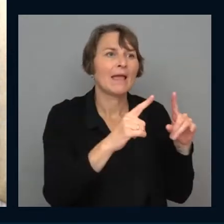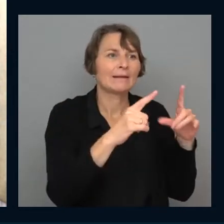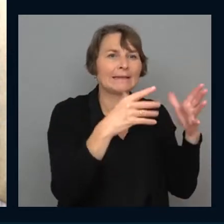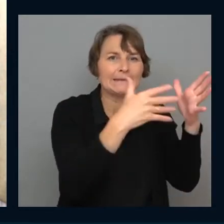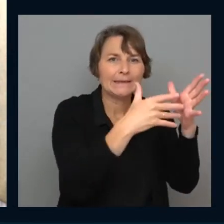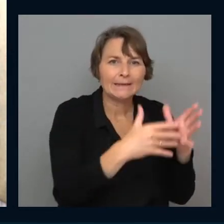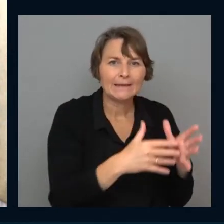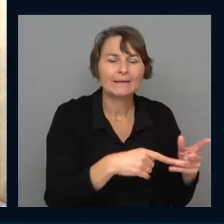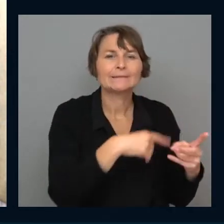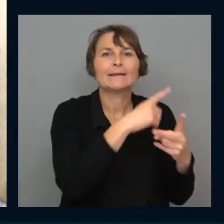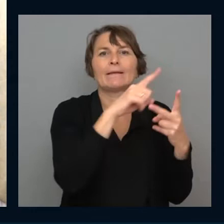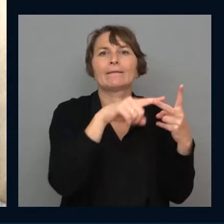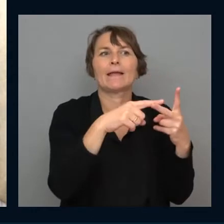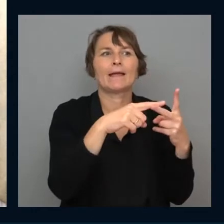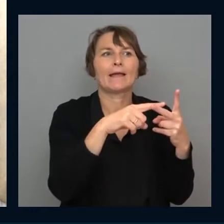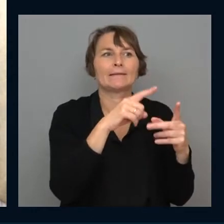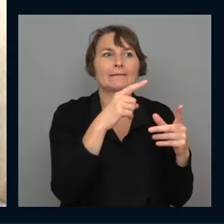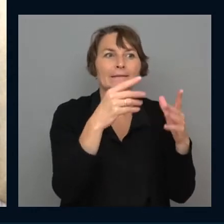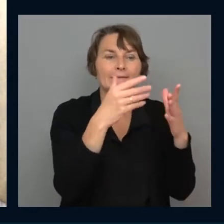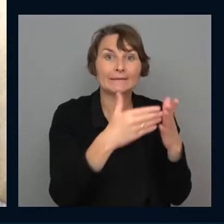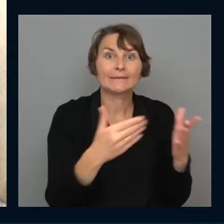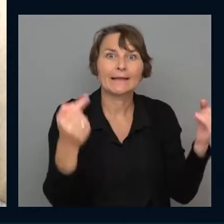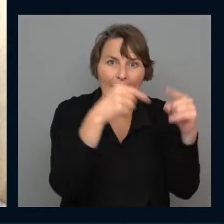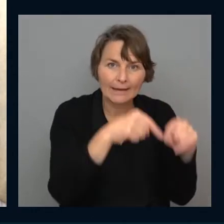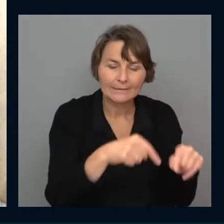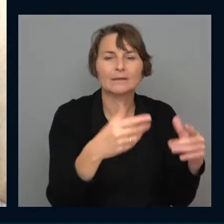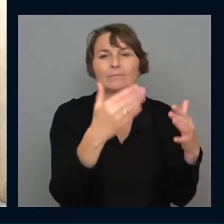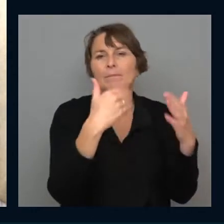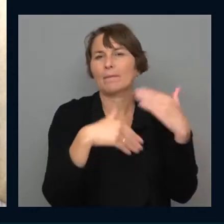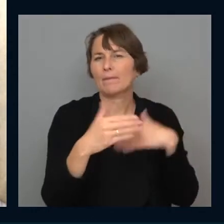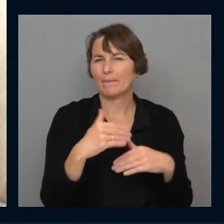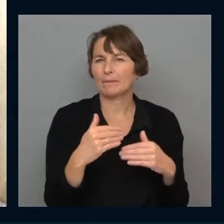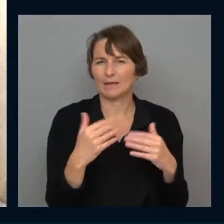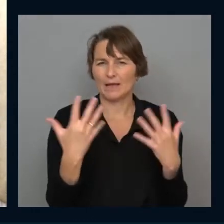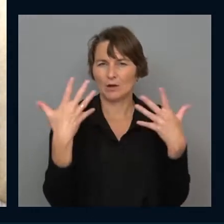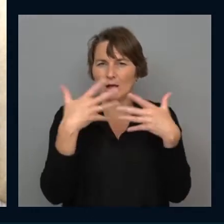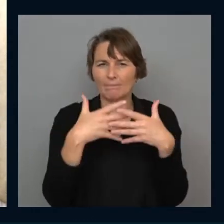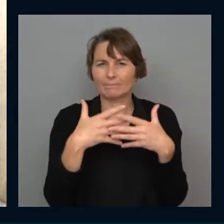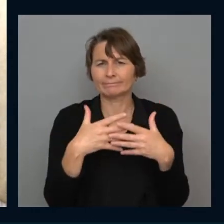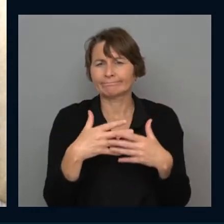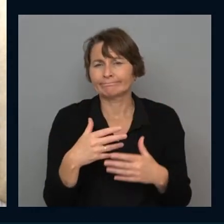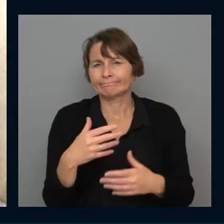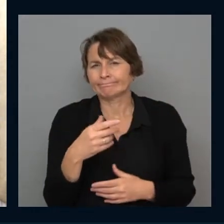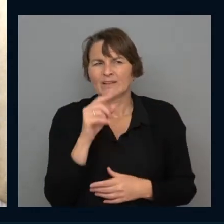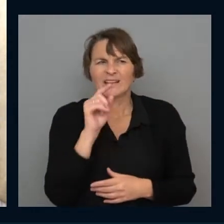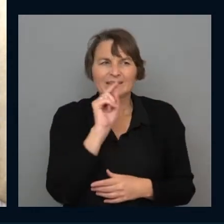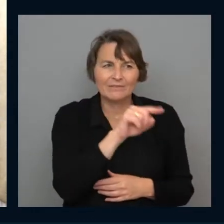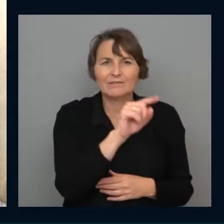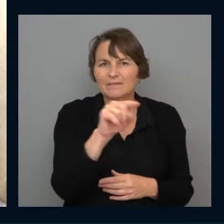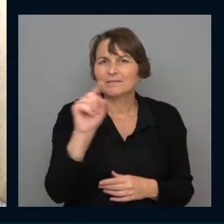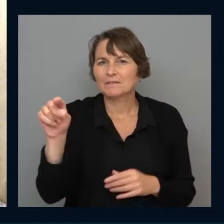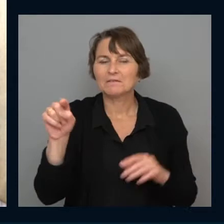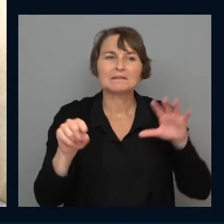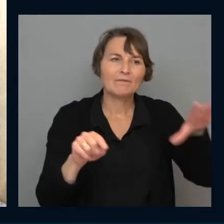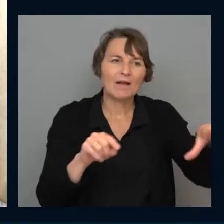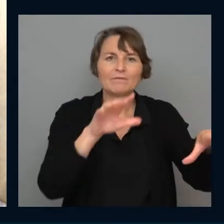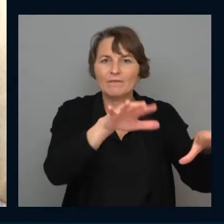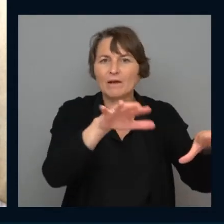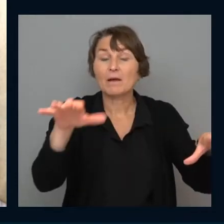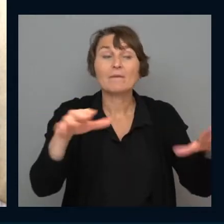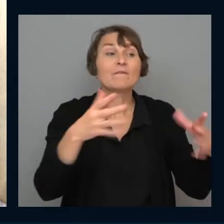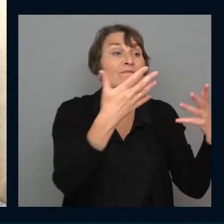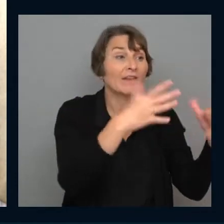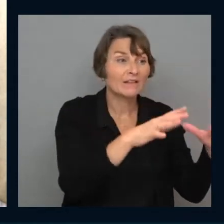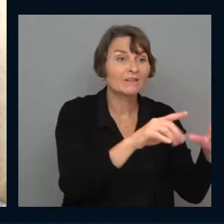can test it, and when that's done, have flow into maybe a UAT environment, and then when that's done over there, maybe have